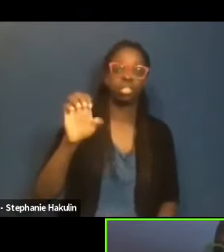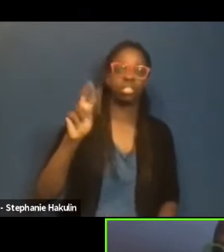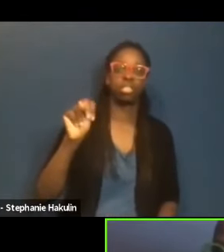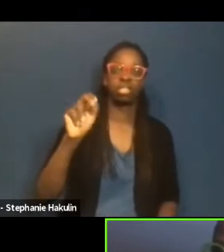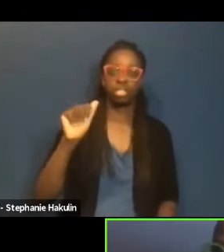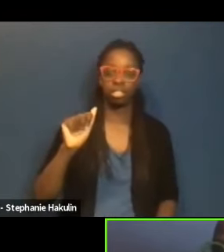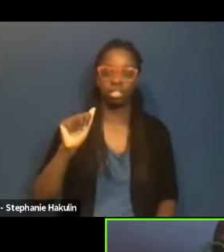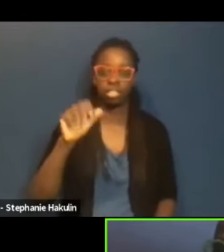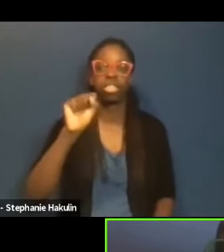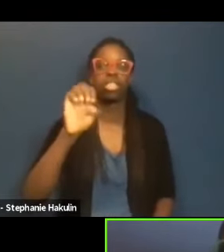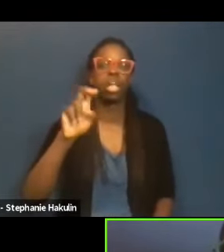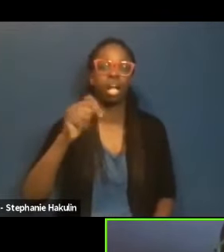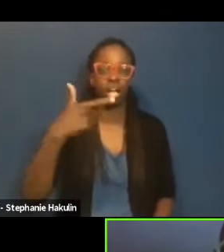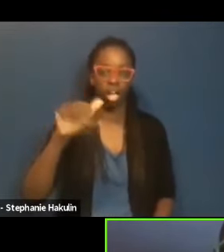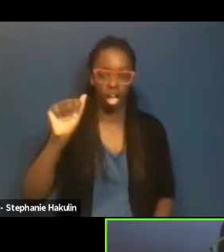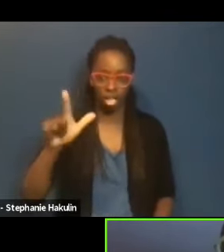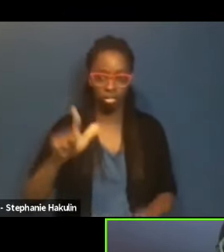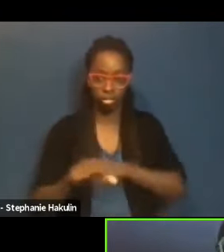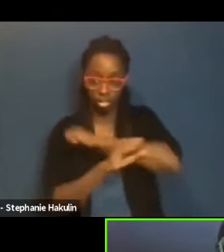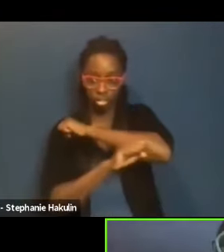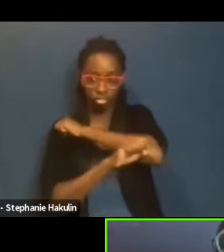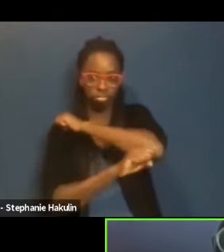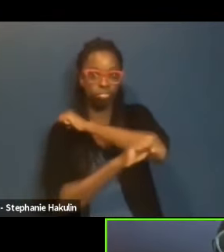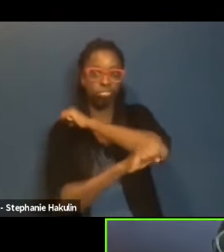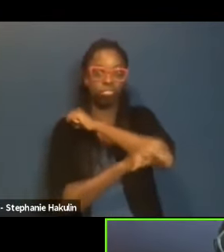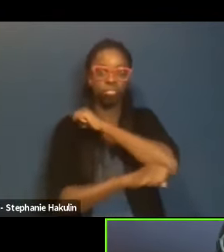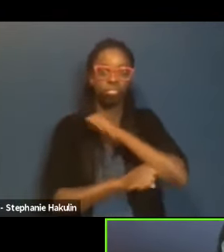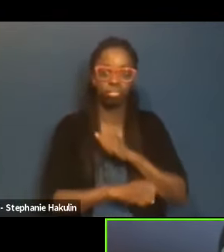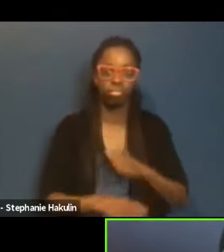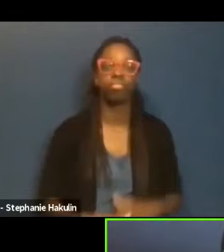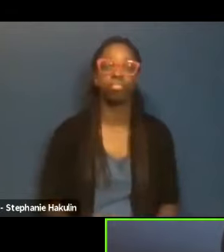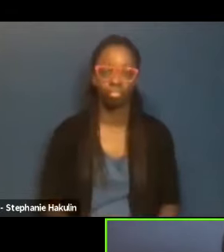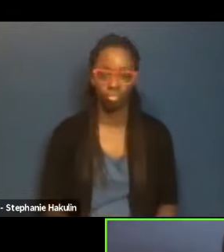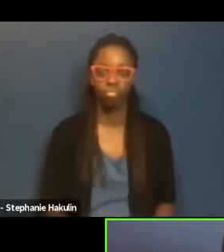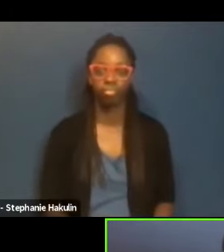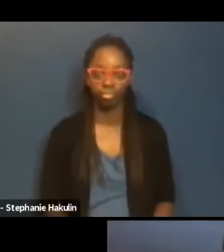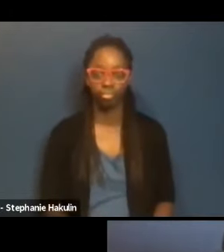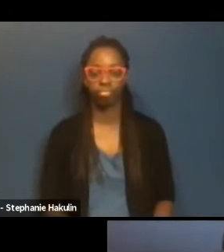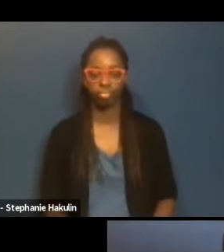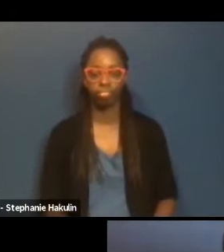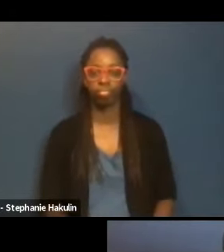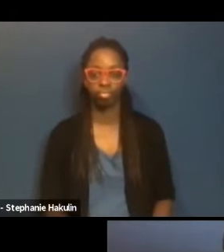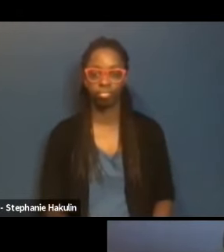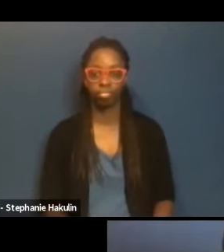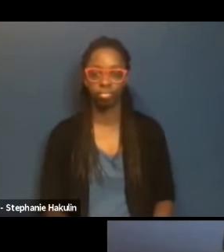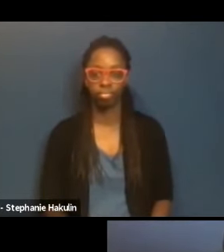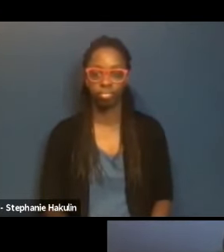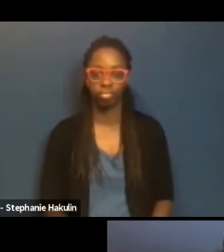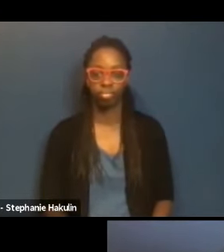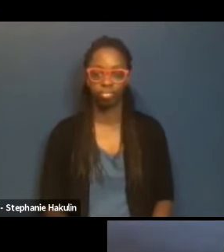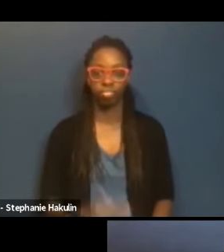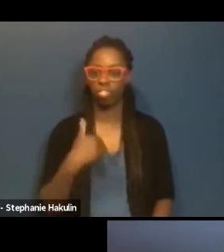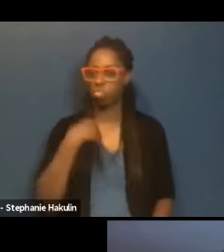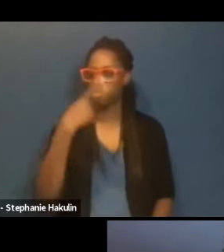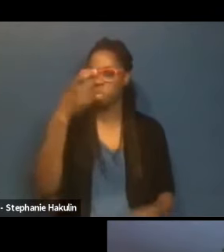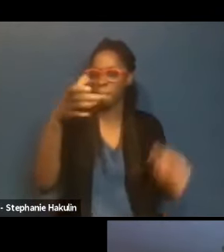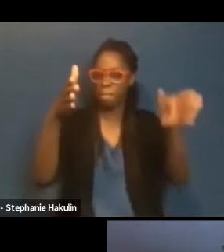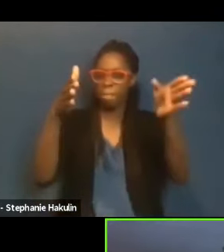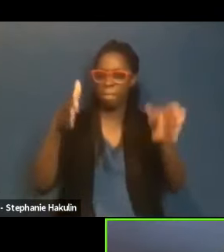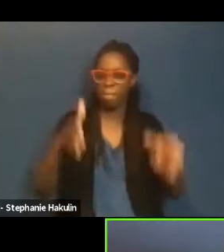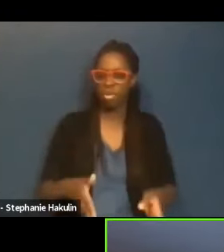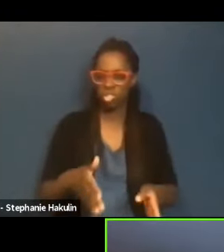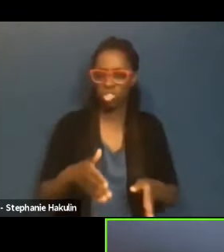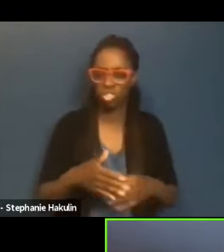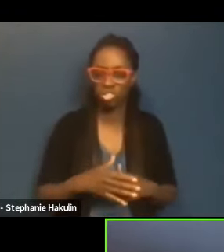All right, I'm feeling you. Hey, so we have one more artist that's going to rock with us. This artist is